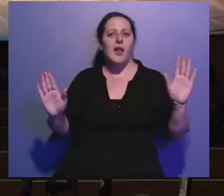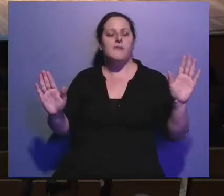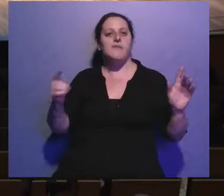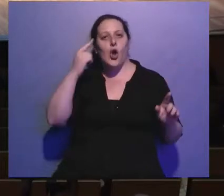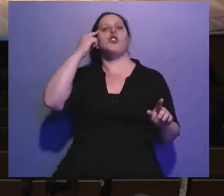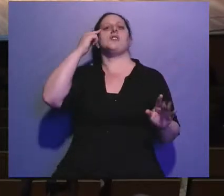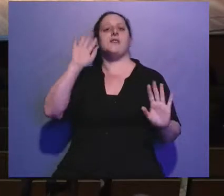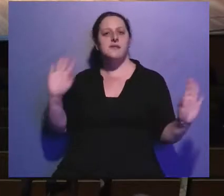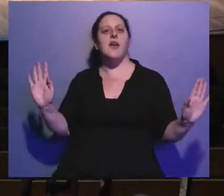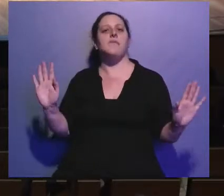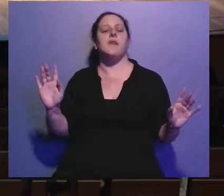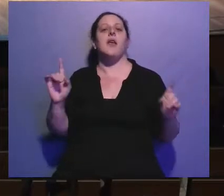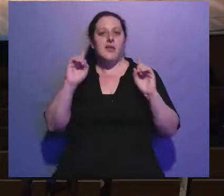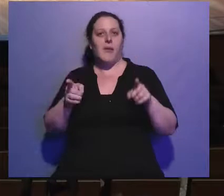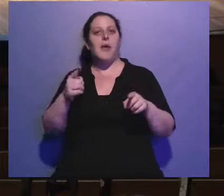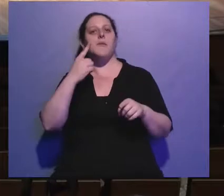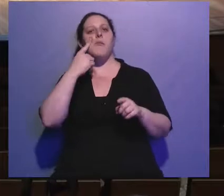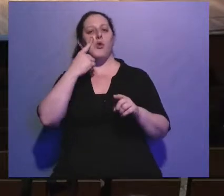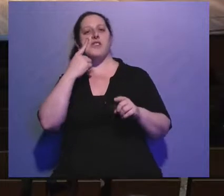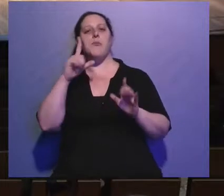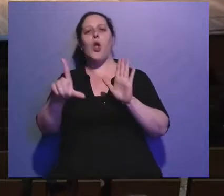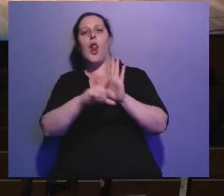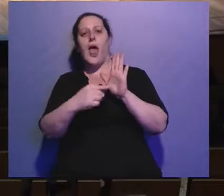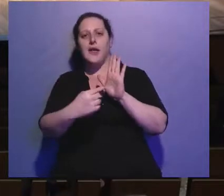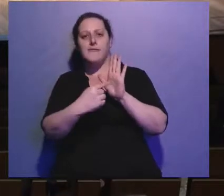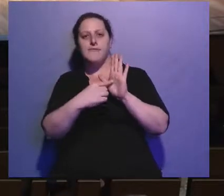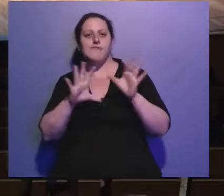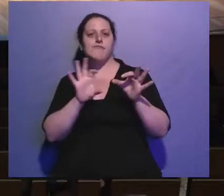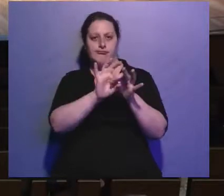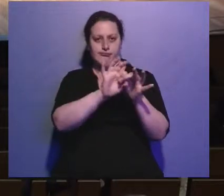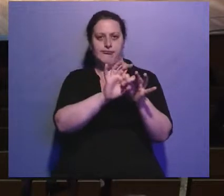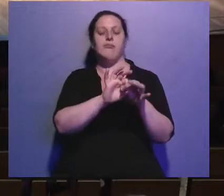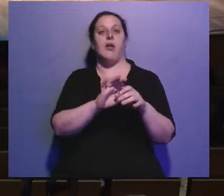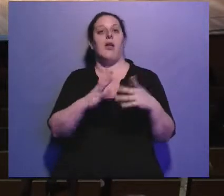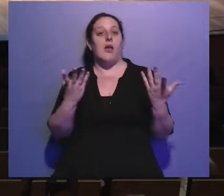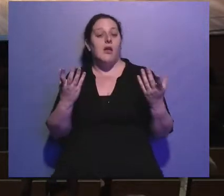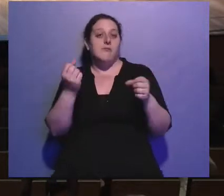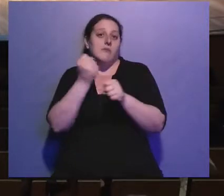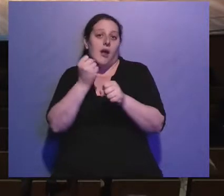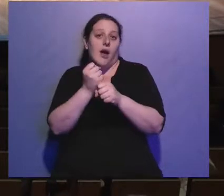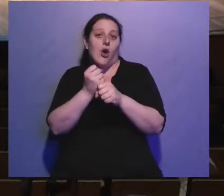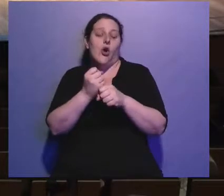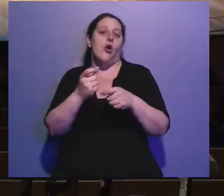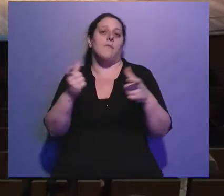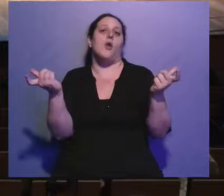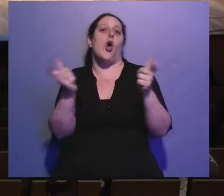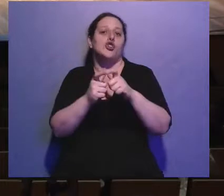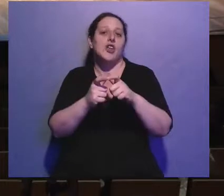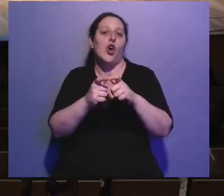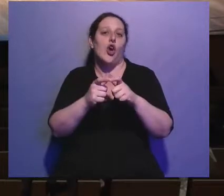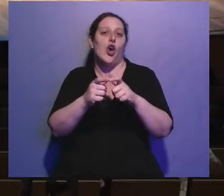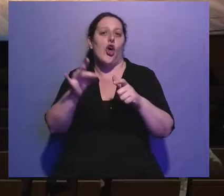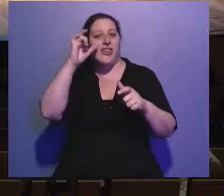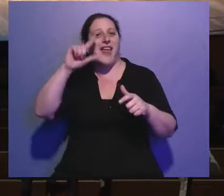political will, to have the awareness, and also to have the support of the city governments to